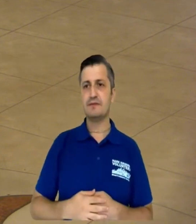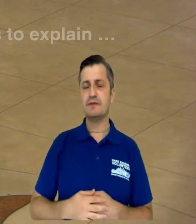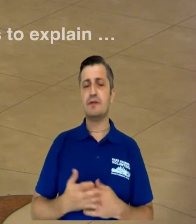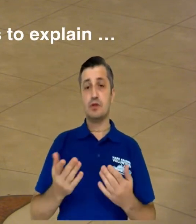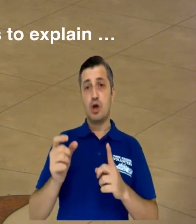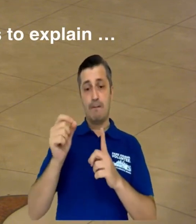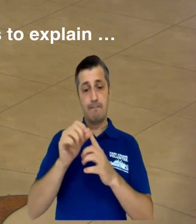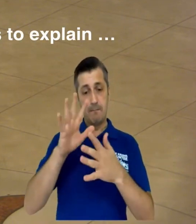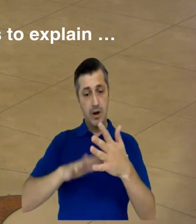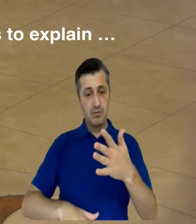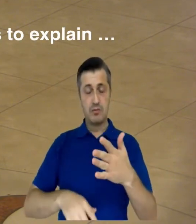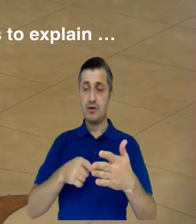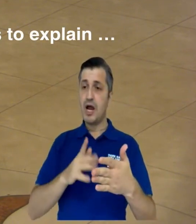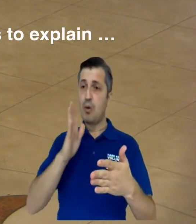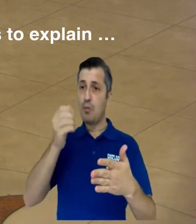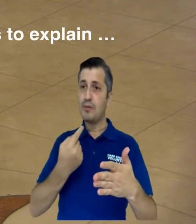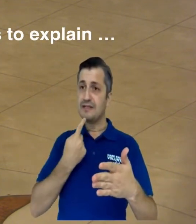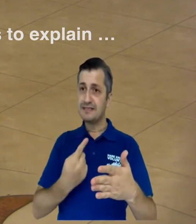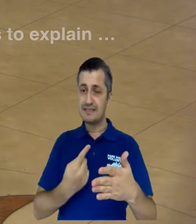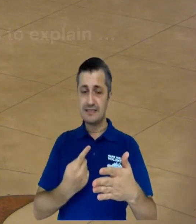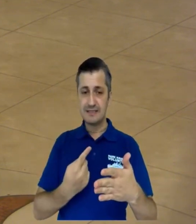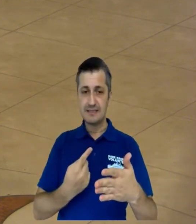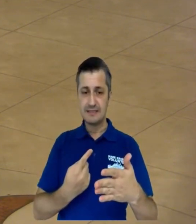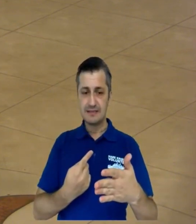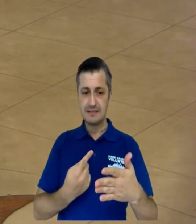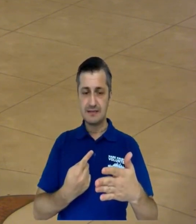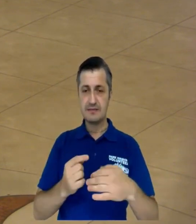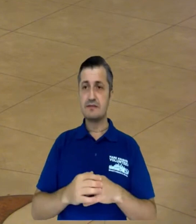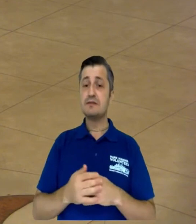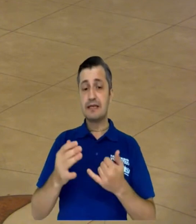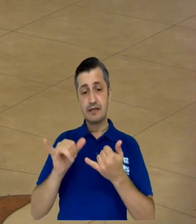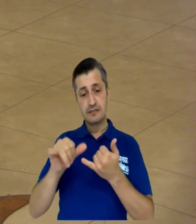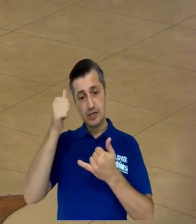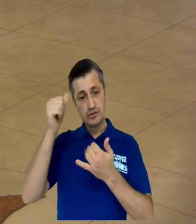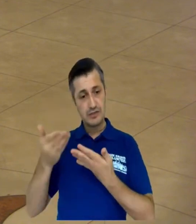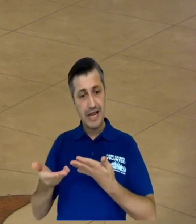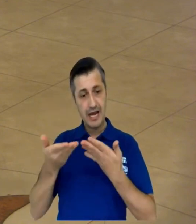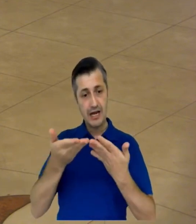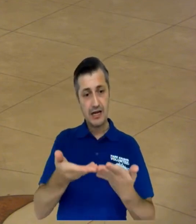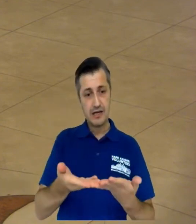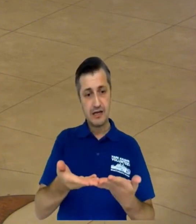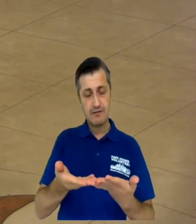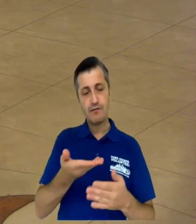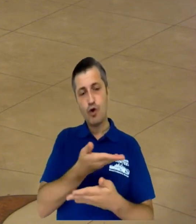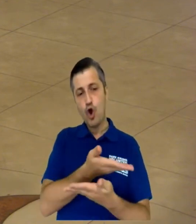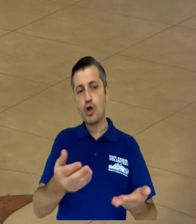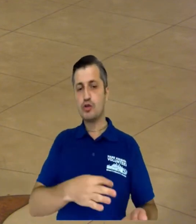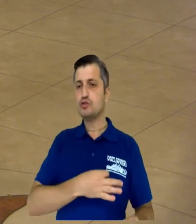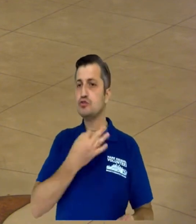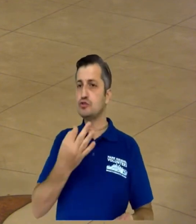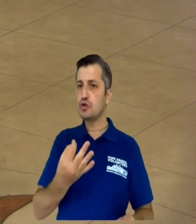that so first he says, these are thoughts to provoke Krishna consciousness in the conditioned soul. So what he's trying to say